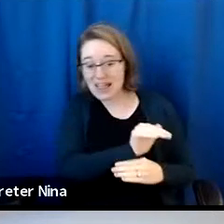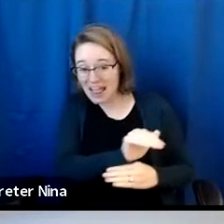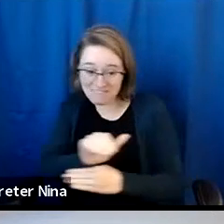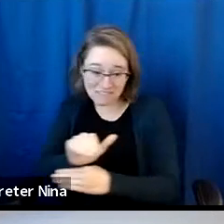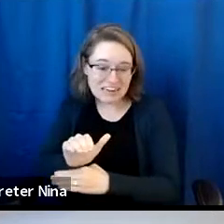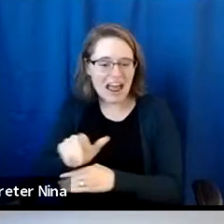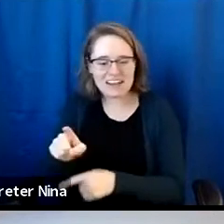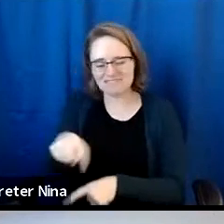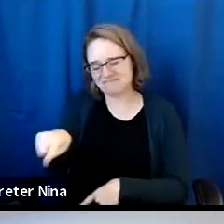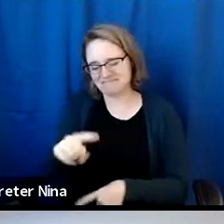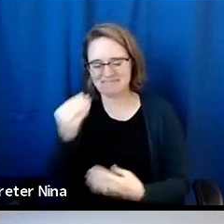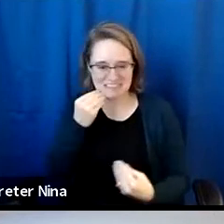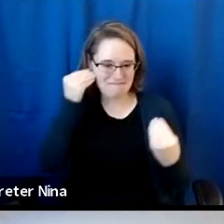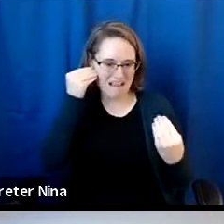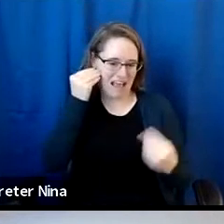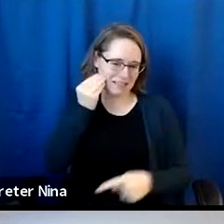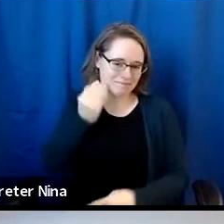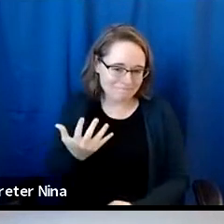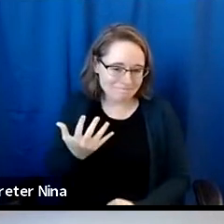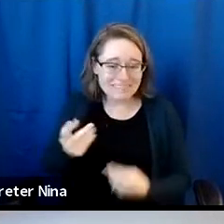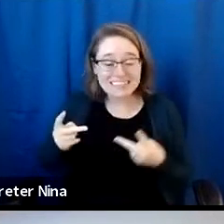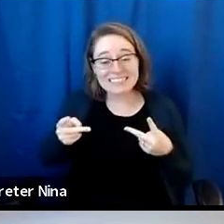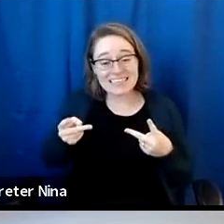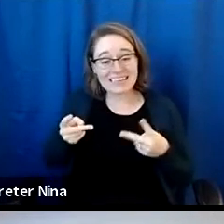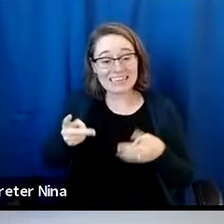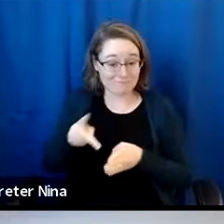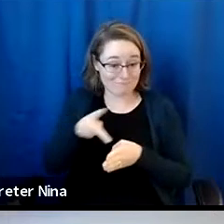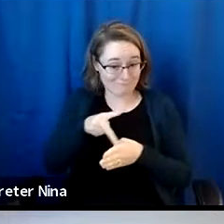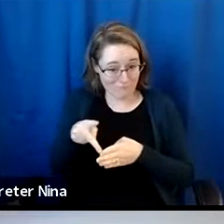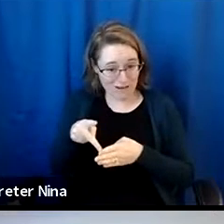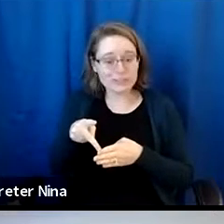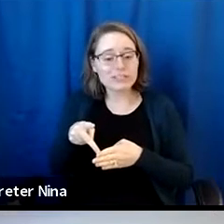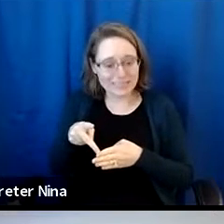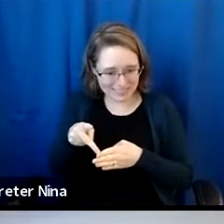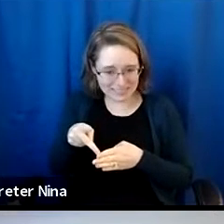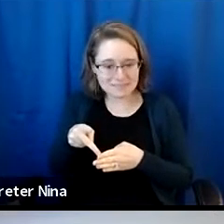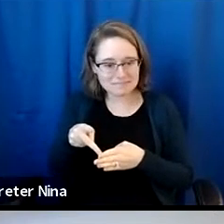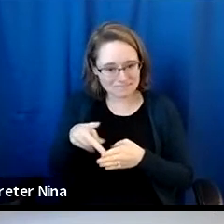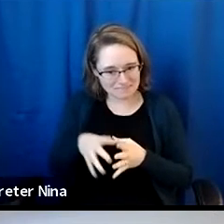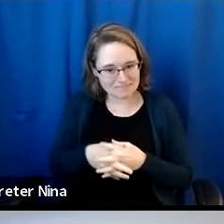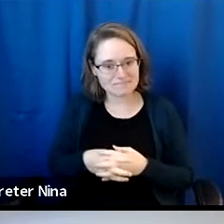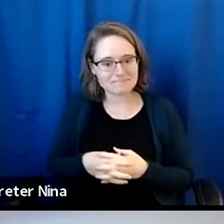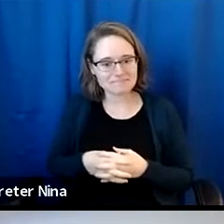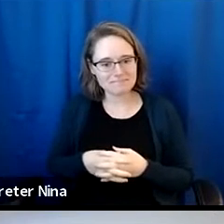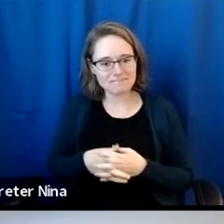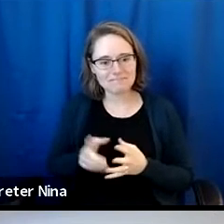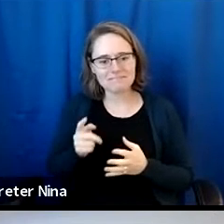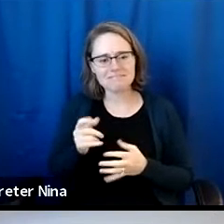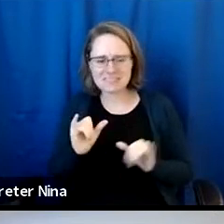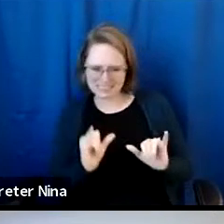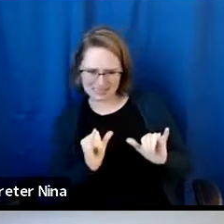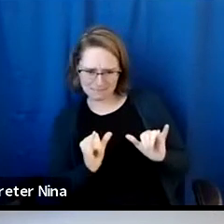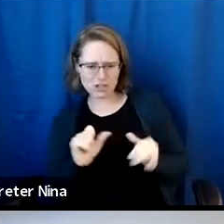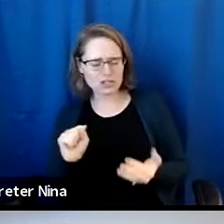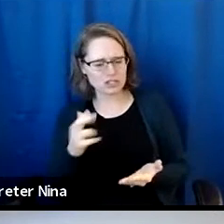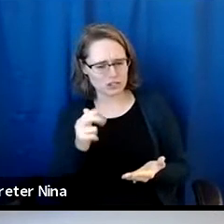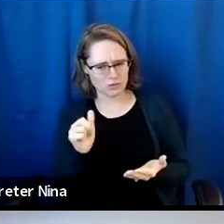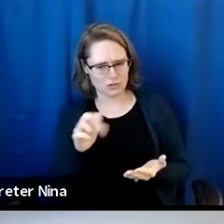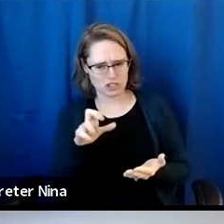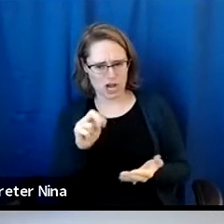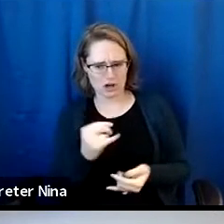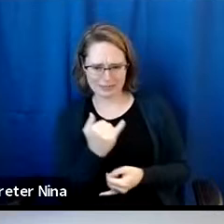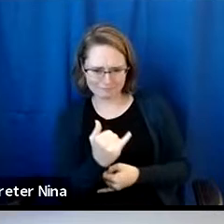me smile. I have to say that. And then secondly, professionally, I would say a little bit similar to Sharon.